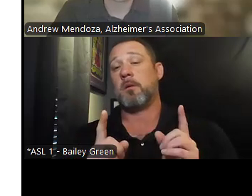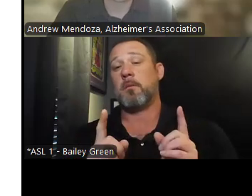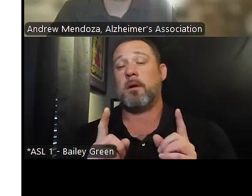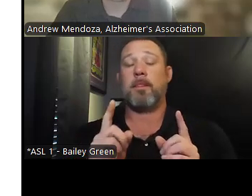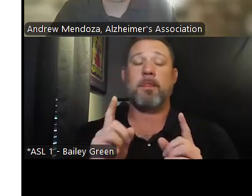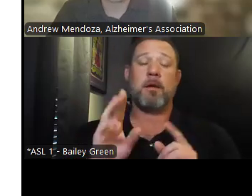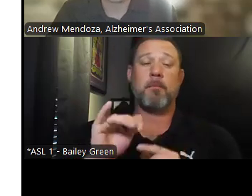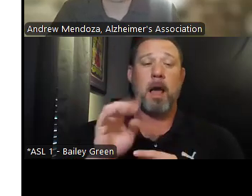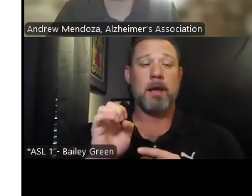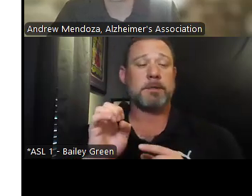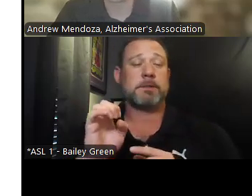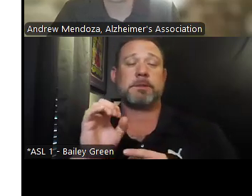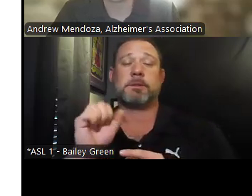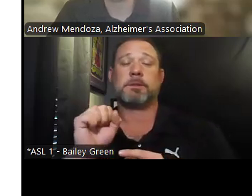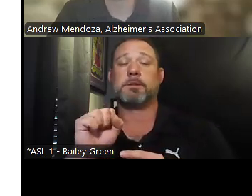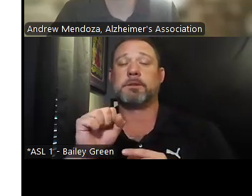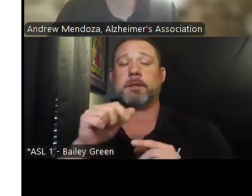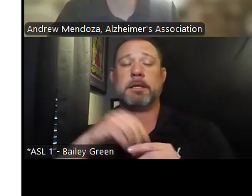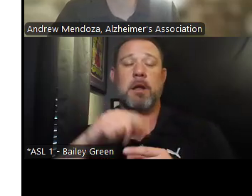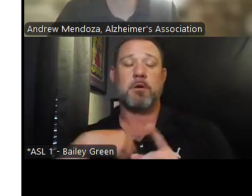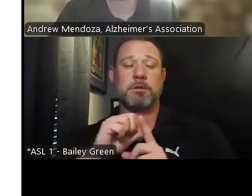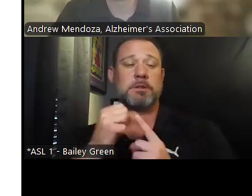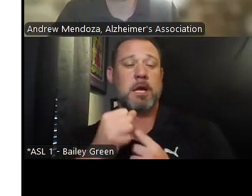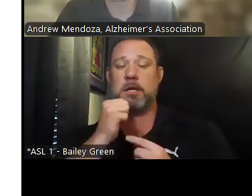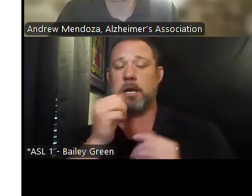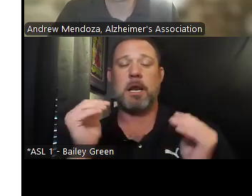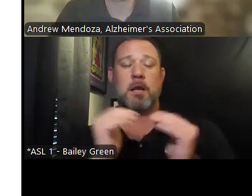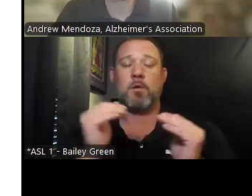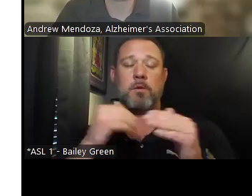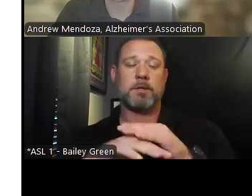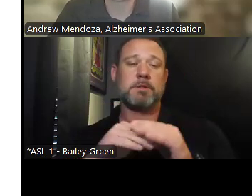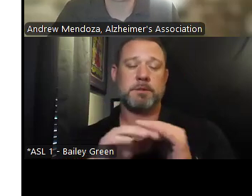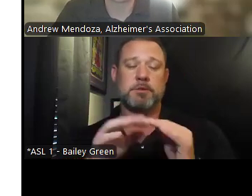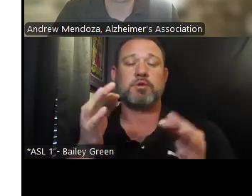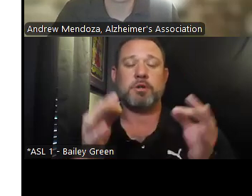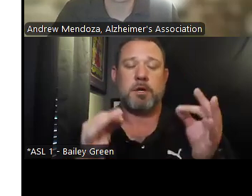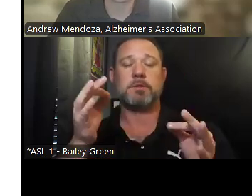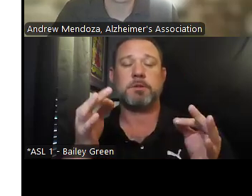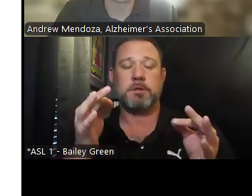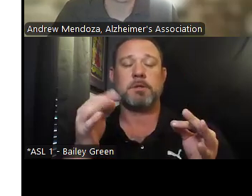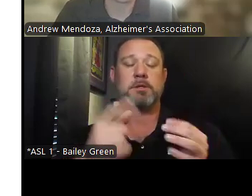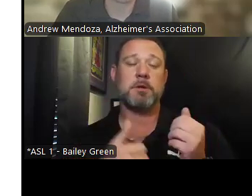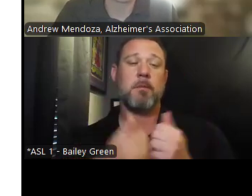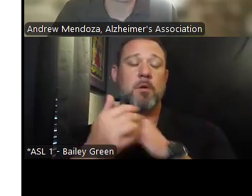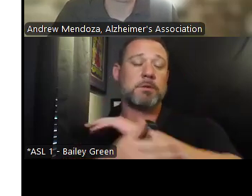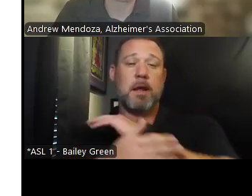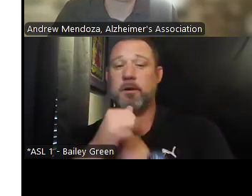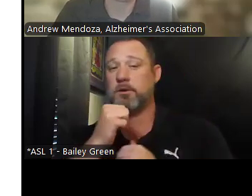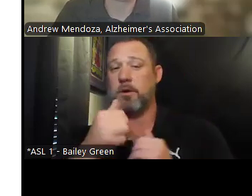bias within our society can sometimes result in unequitable access to justice, especially as most counties do not